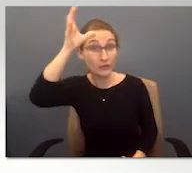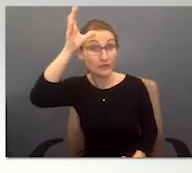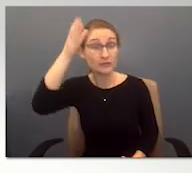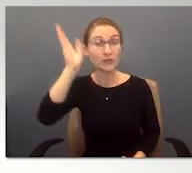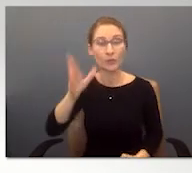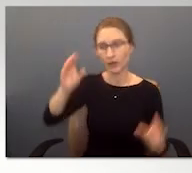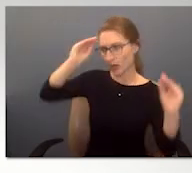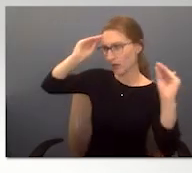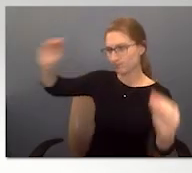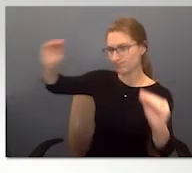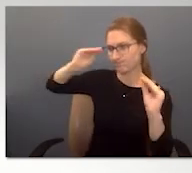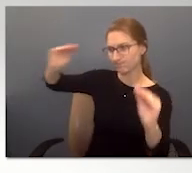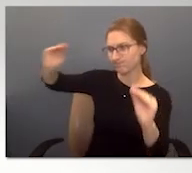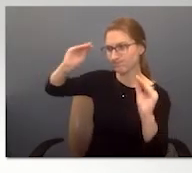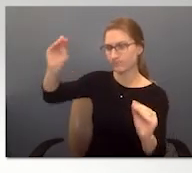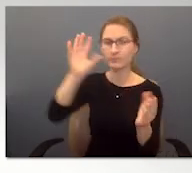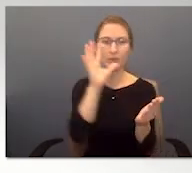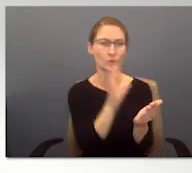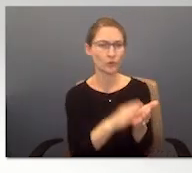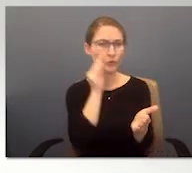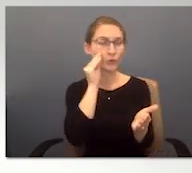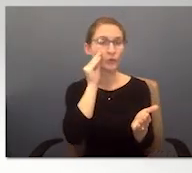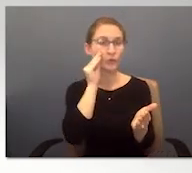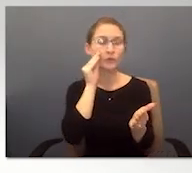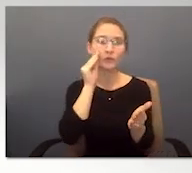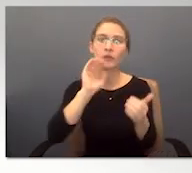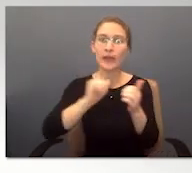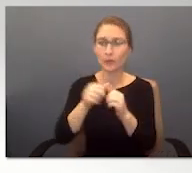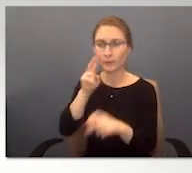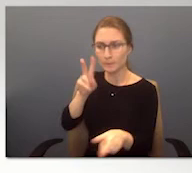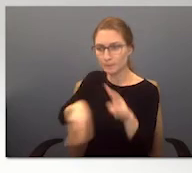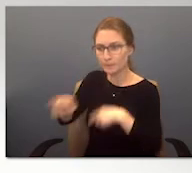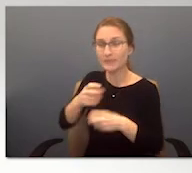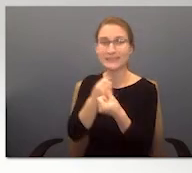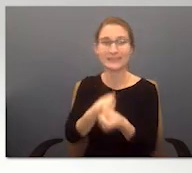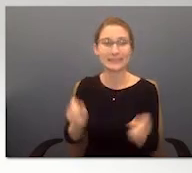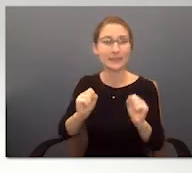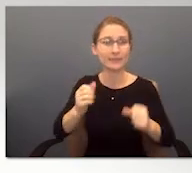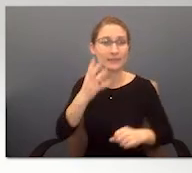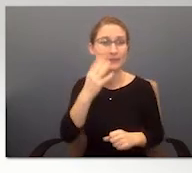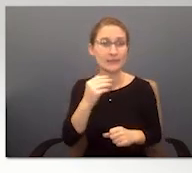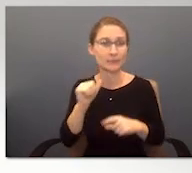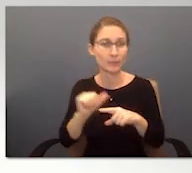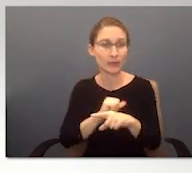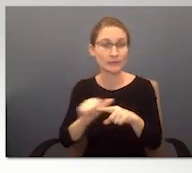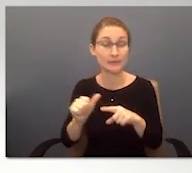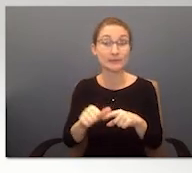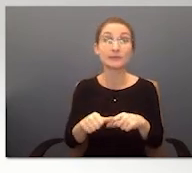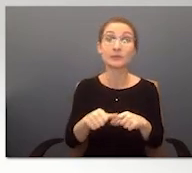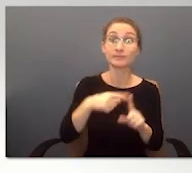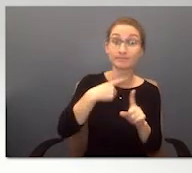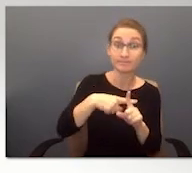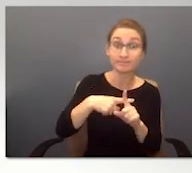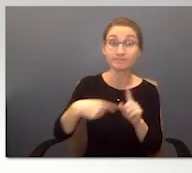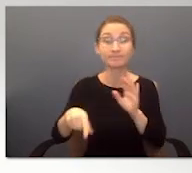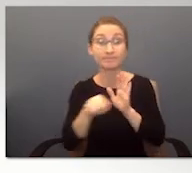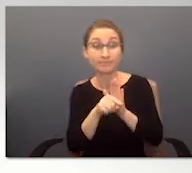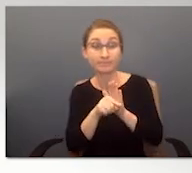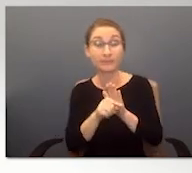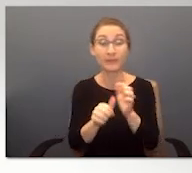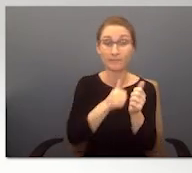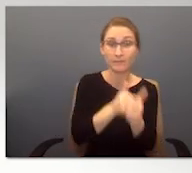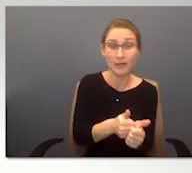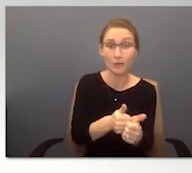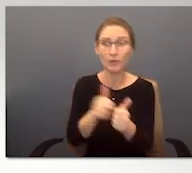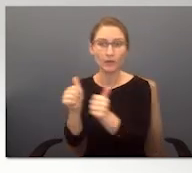their babies are all instructed during their time in the maternity hospital on safe sleep practices, the do's and the don'ts. The curriculum